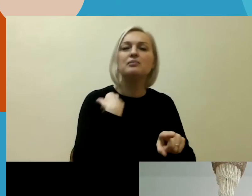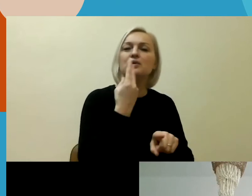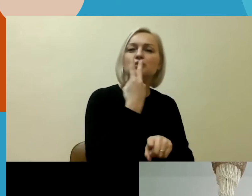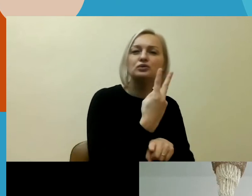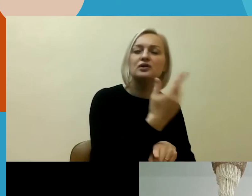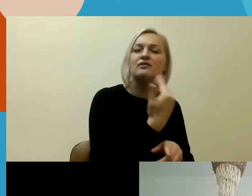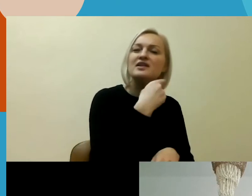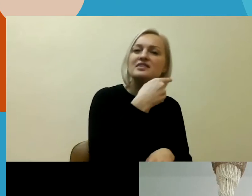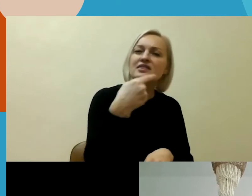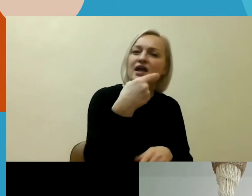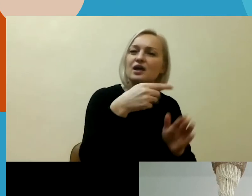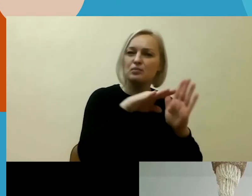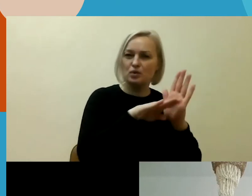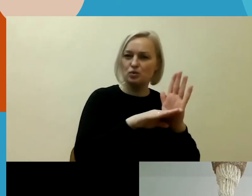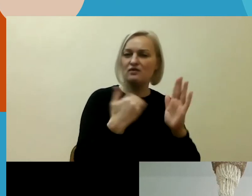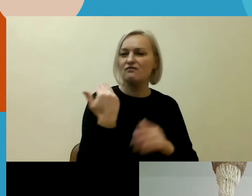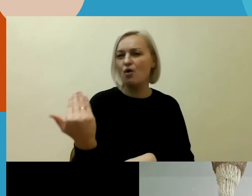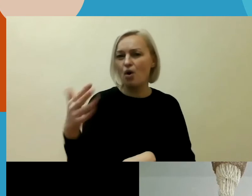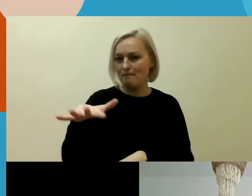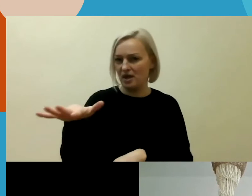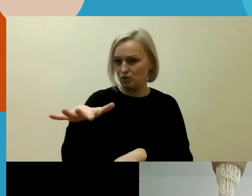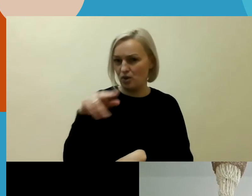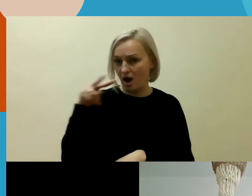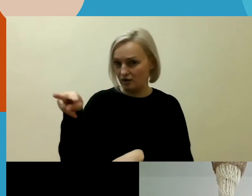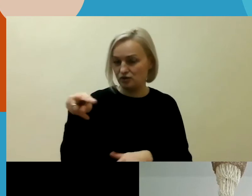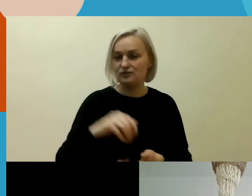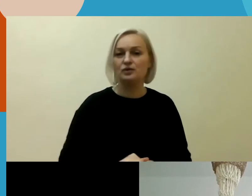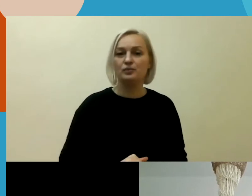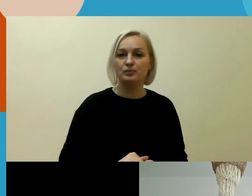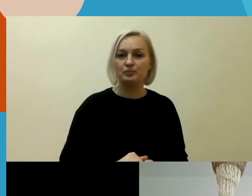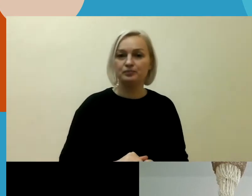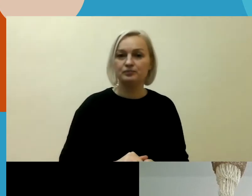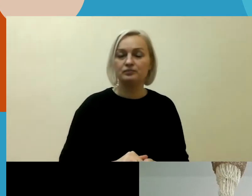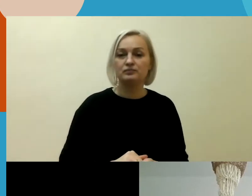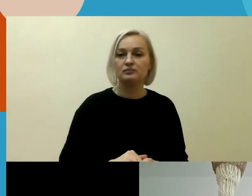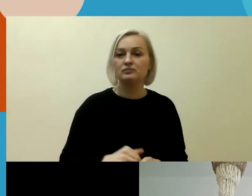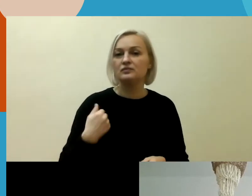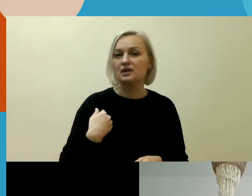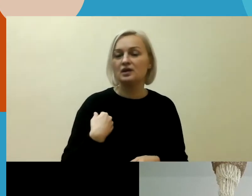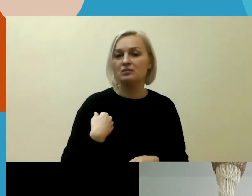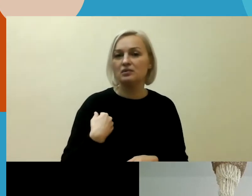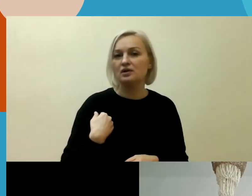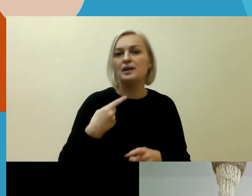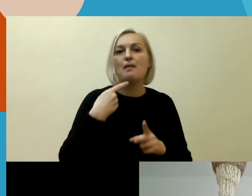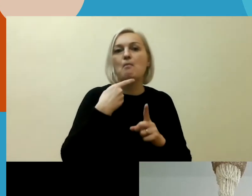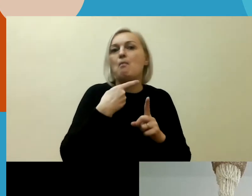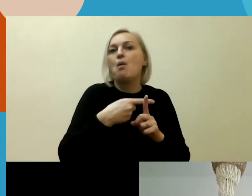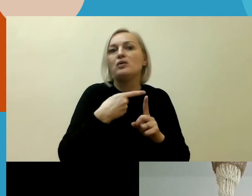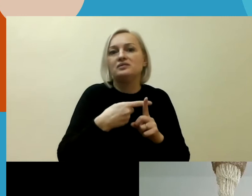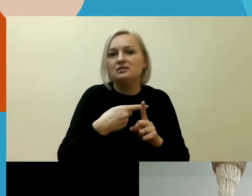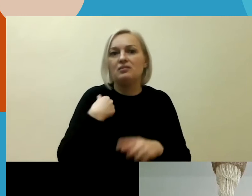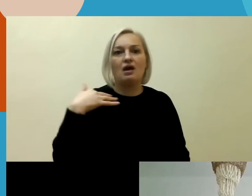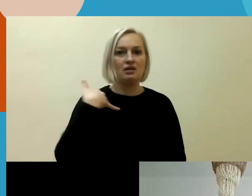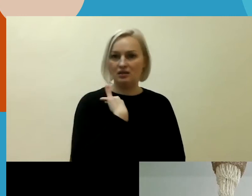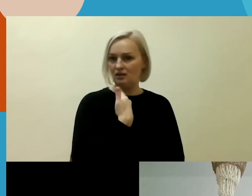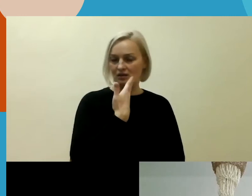that encounter hate crimes, and we tried to learn about the negative